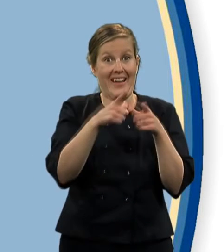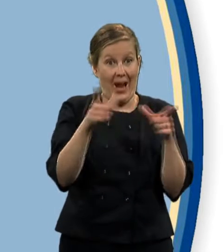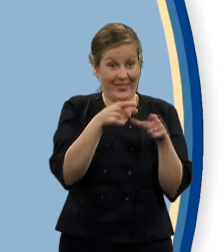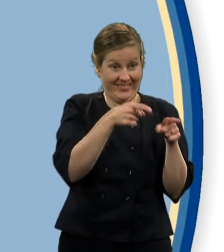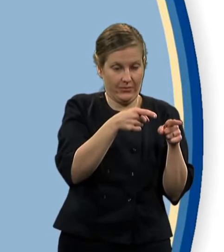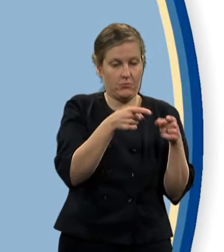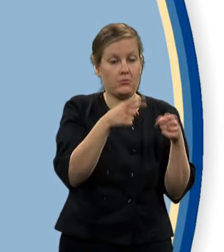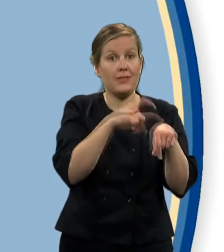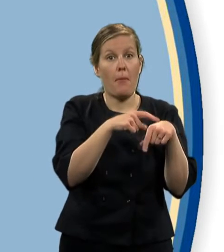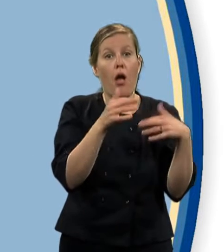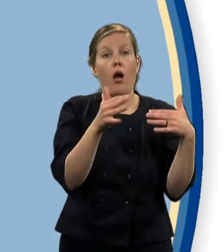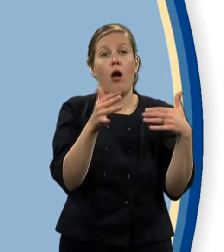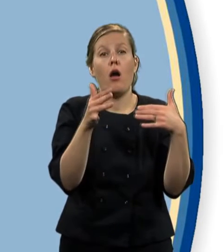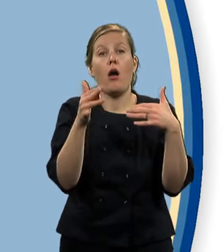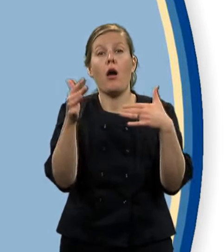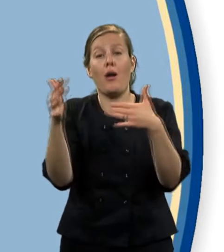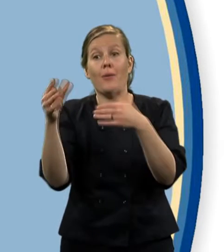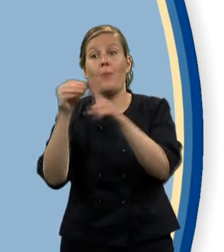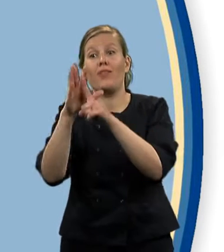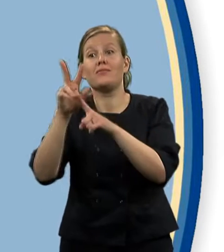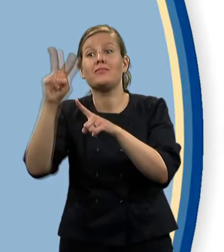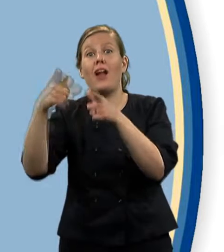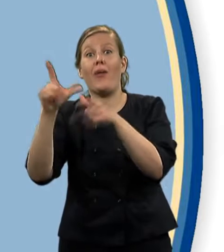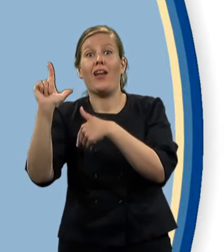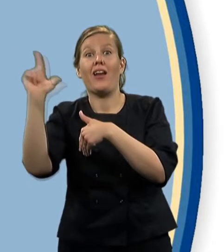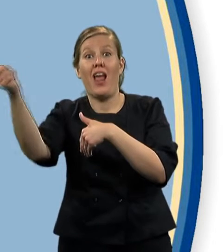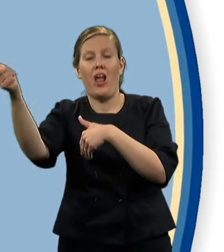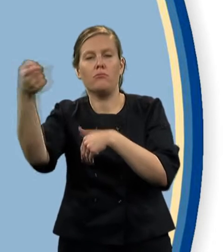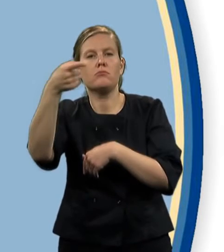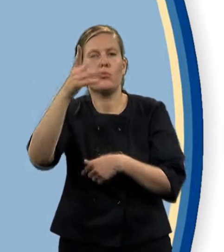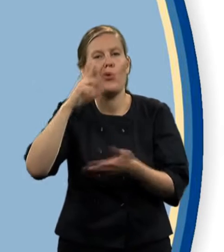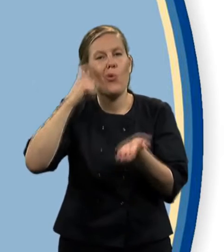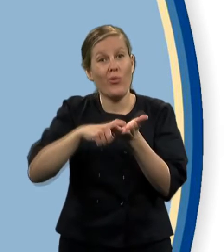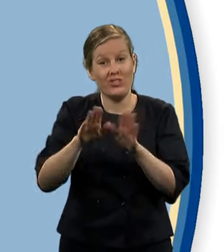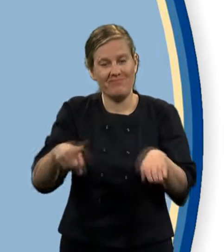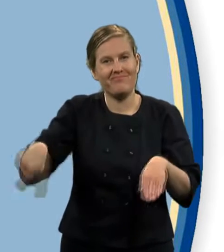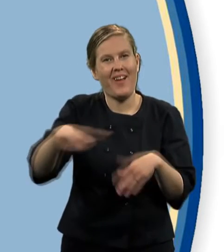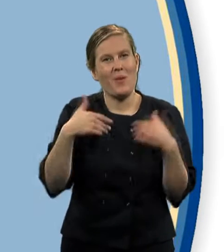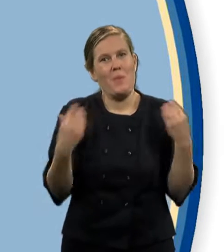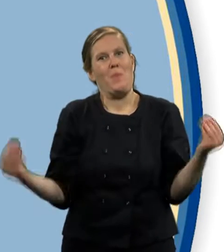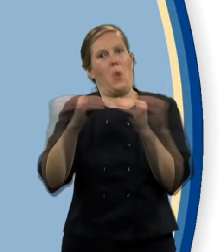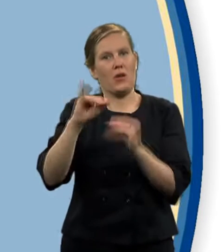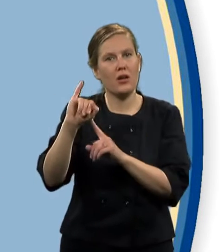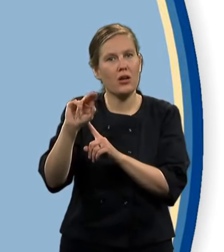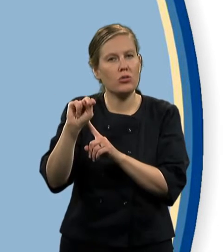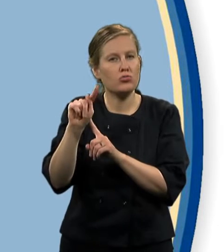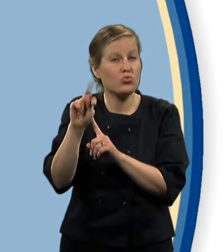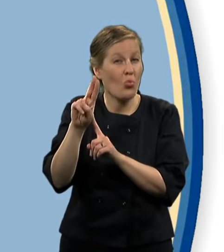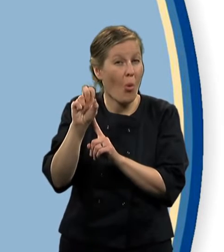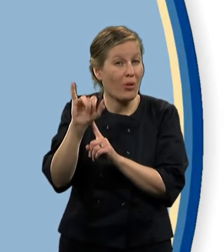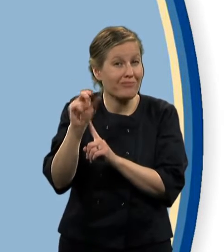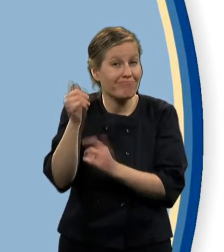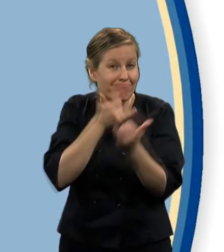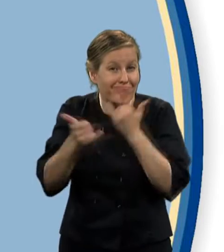one language and then later exposure to another language. In that second scenario, that is when we see children